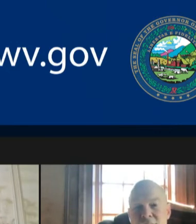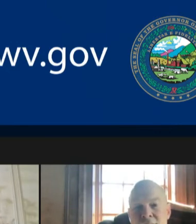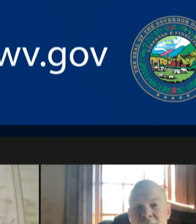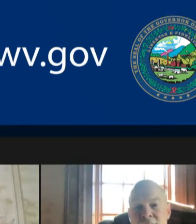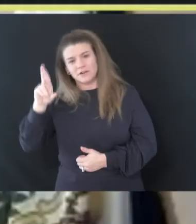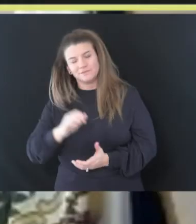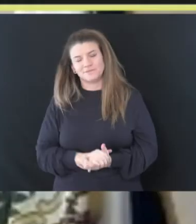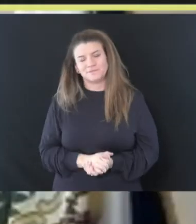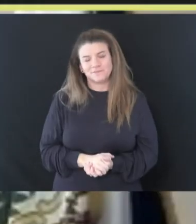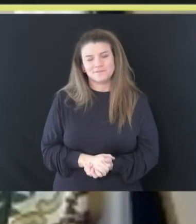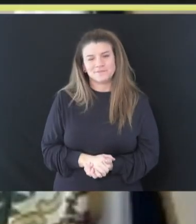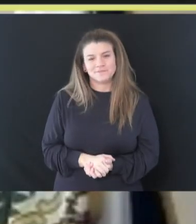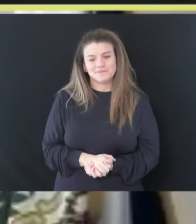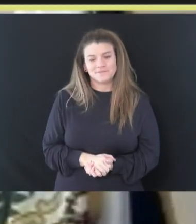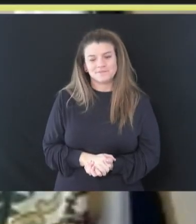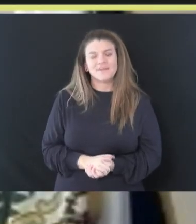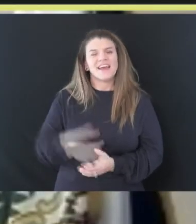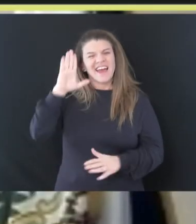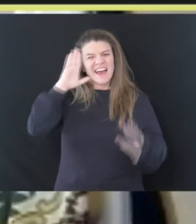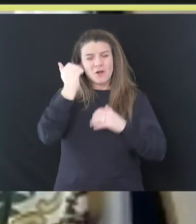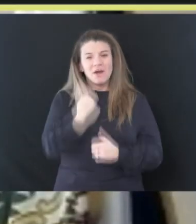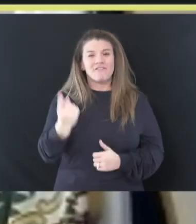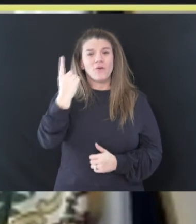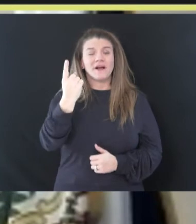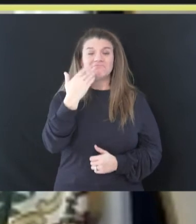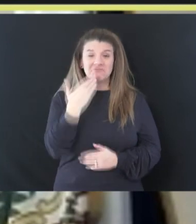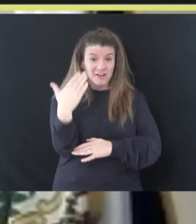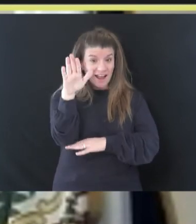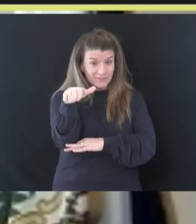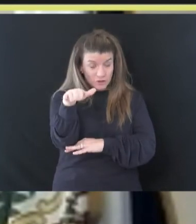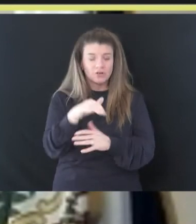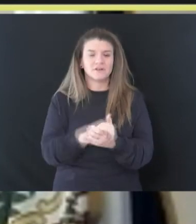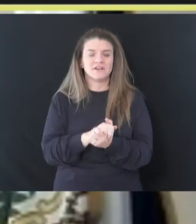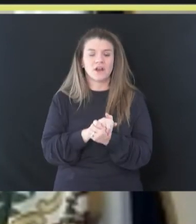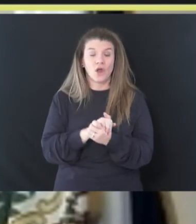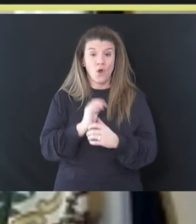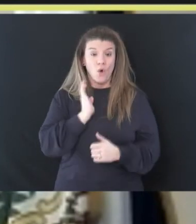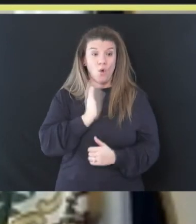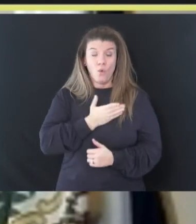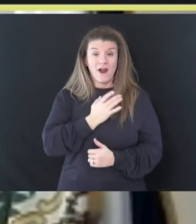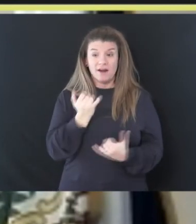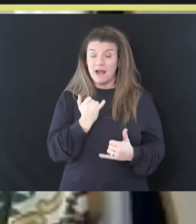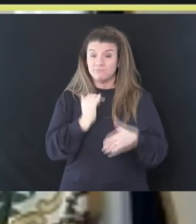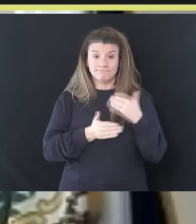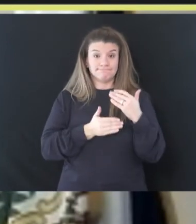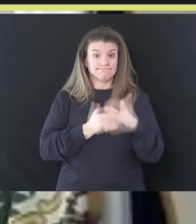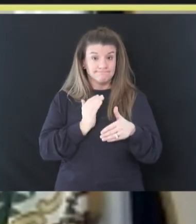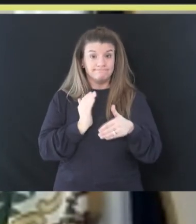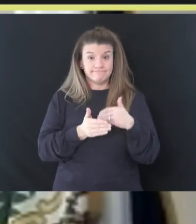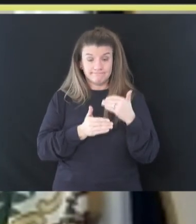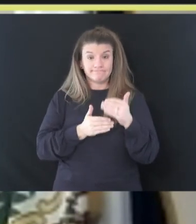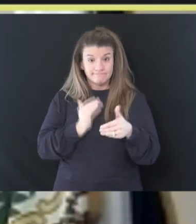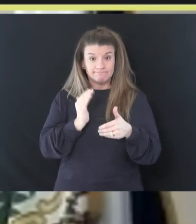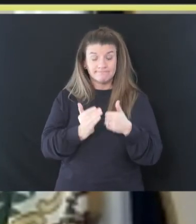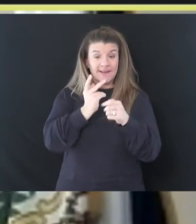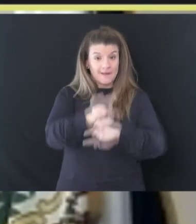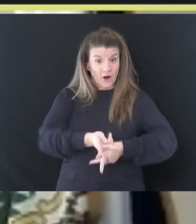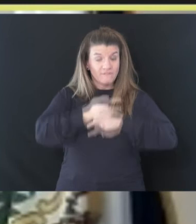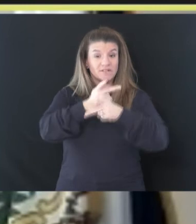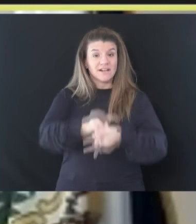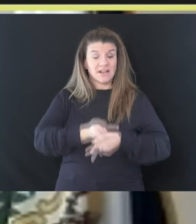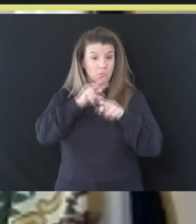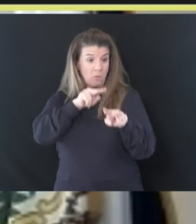Hello, everyone. Good afternoon. We are moving very quickly but cautiously with regard to the